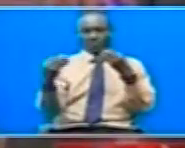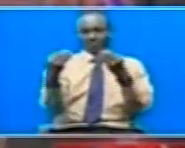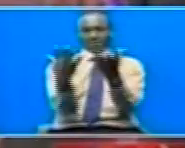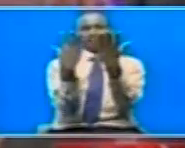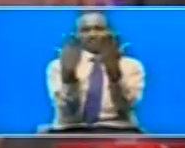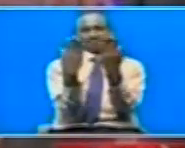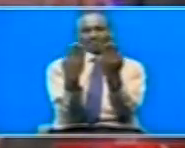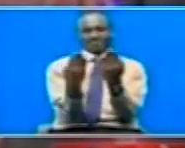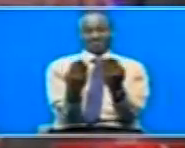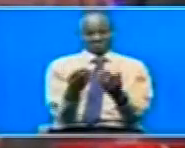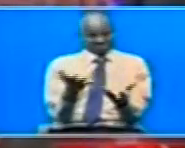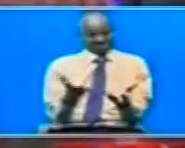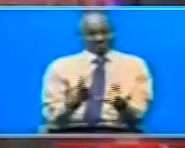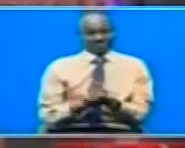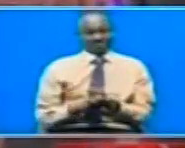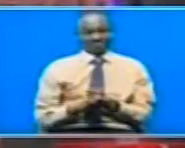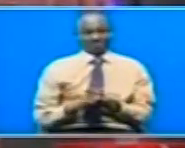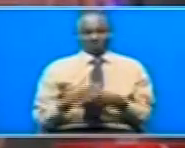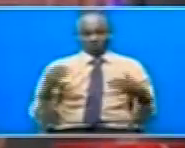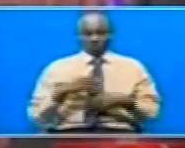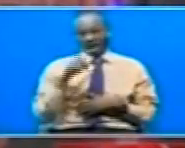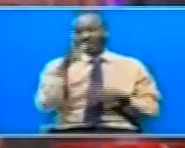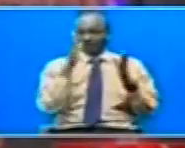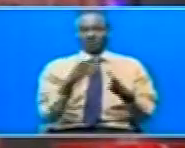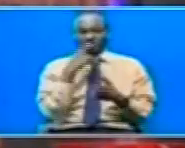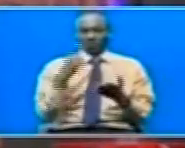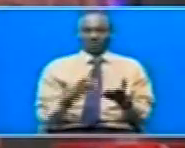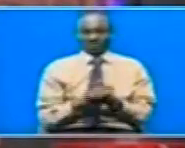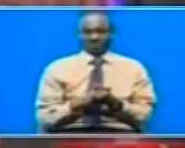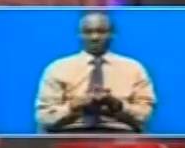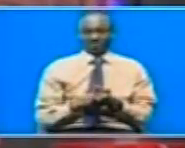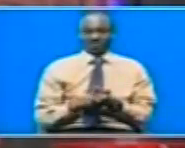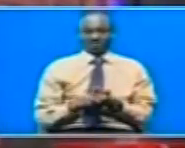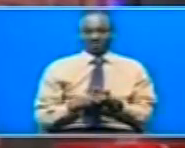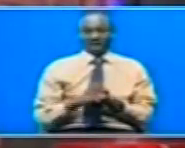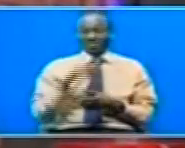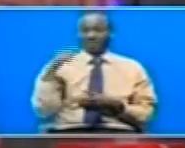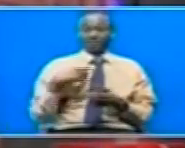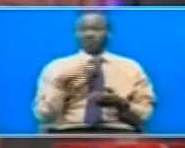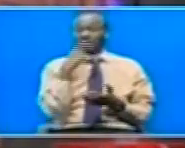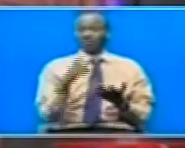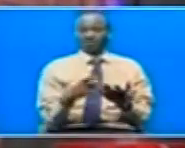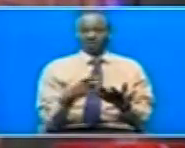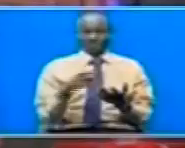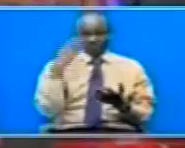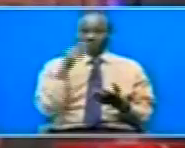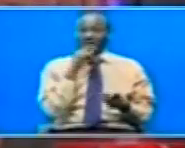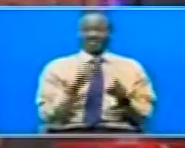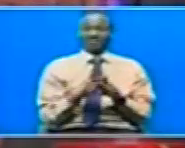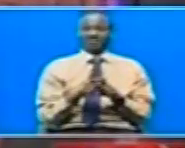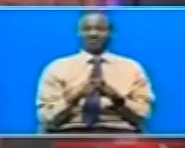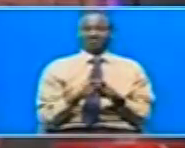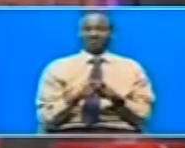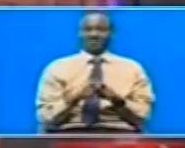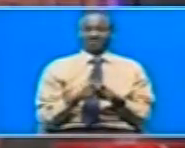mean, this shock, man. Look at this. Lumumba says. Well, there are a lot of people who don't know that, you know, we were brothers. And,